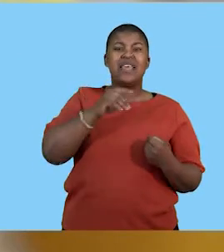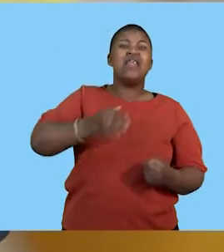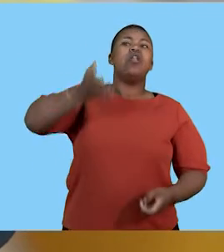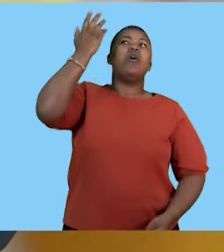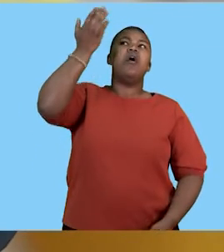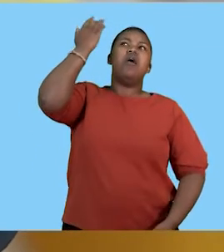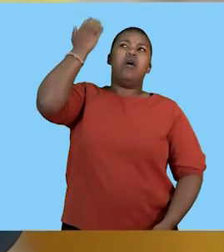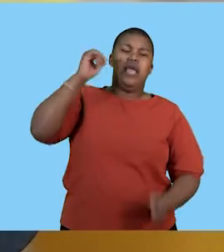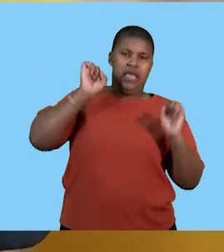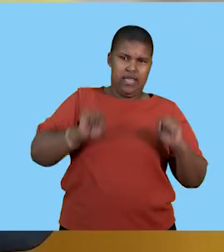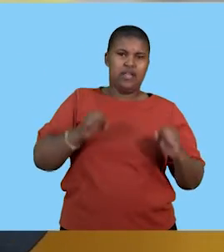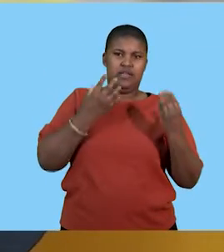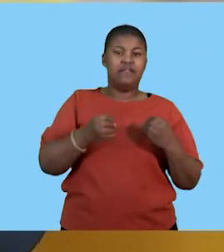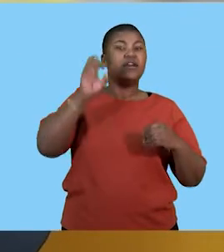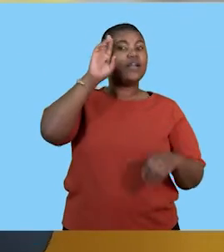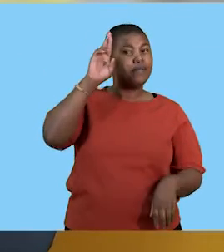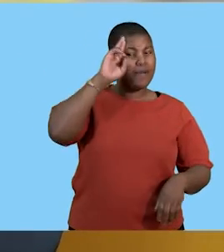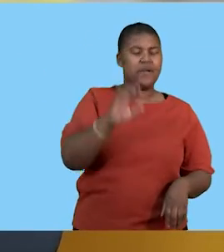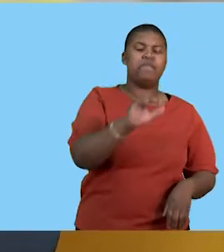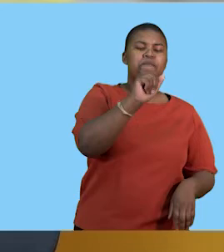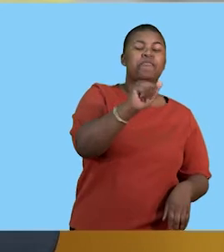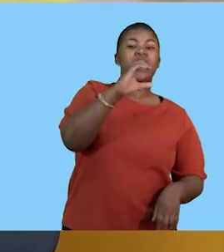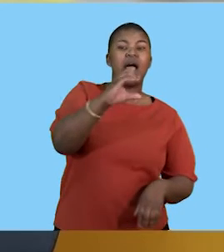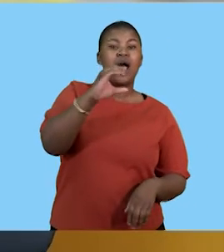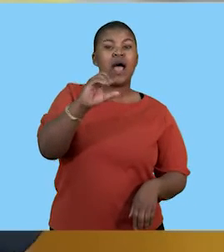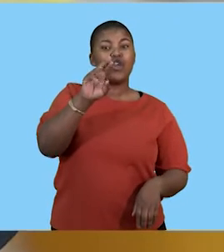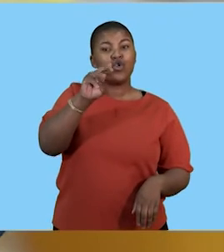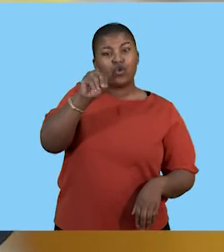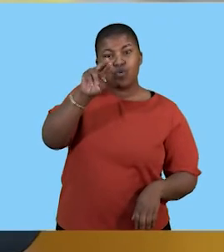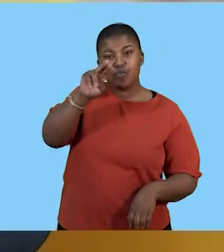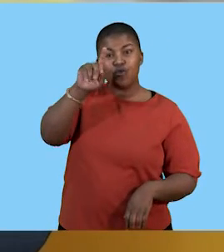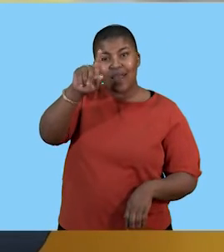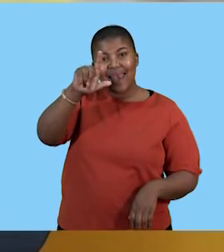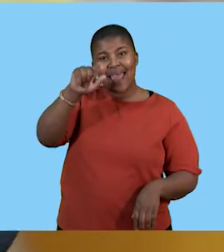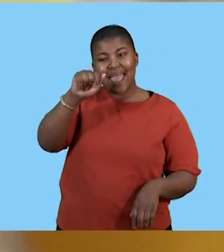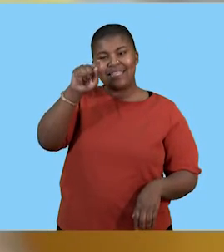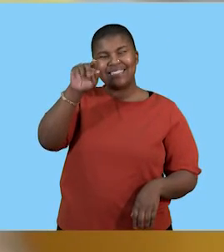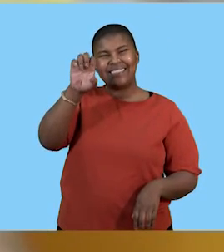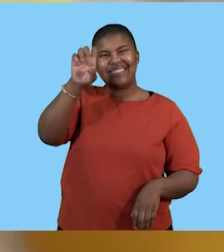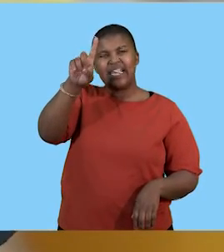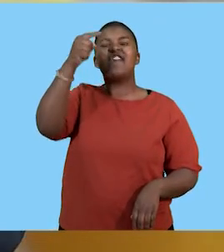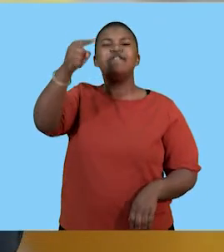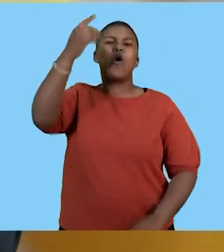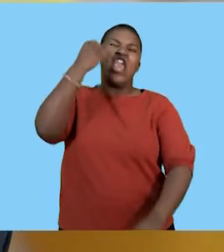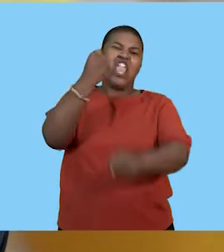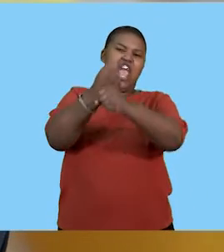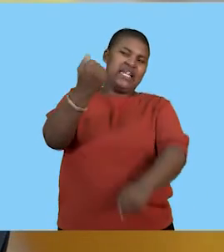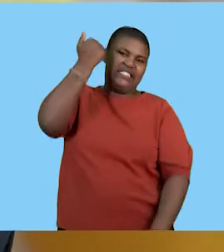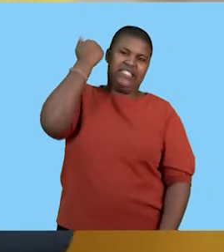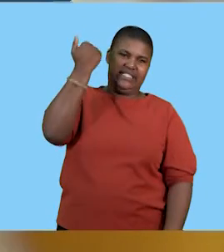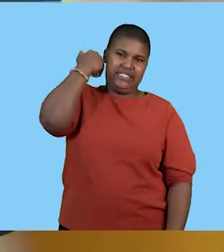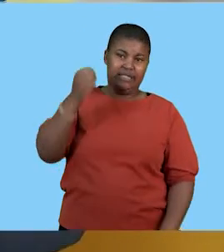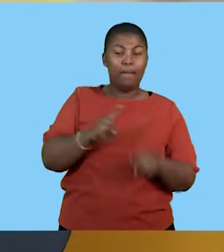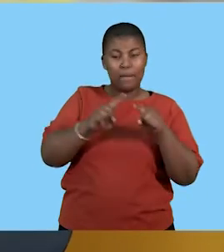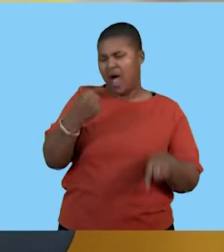the previous years. Remember, accumulated depreciation is the depreciation for the previous years.